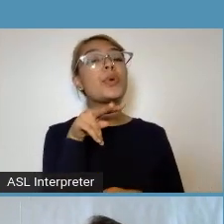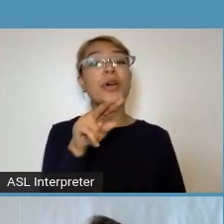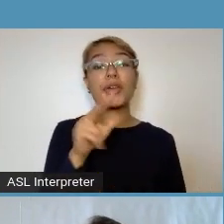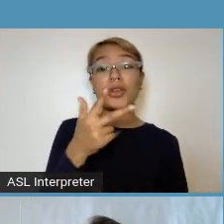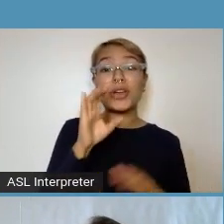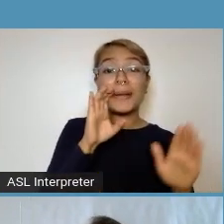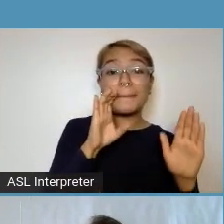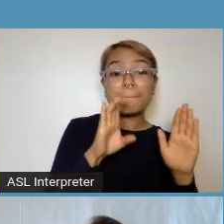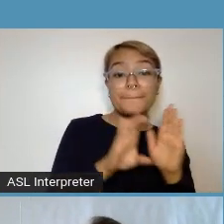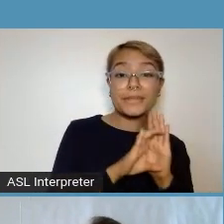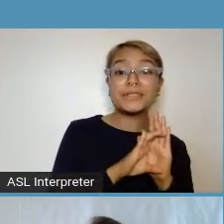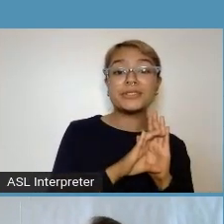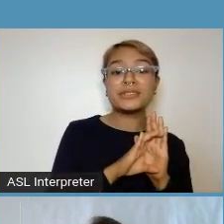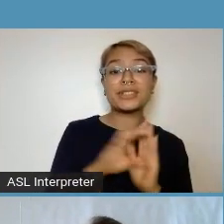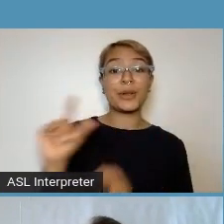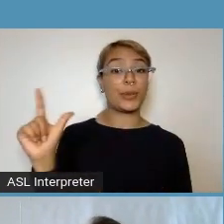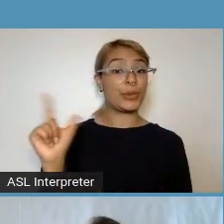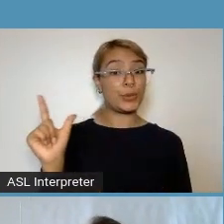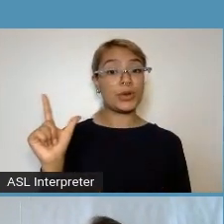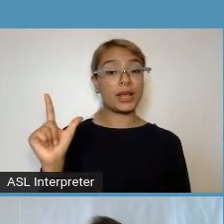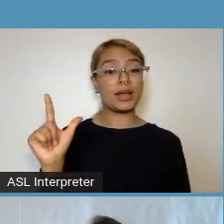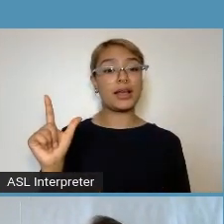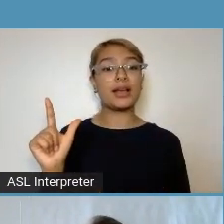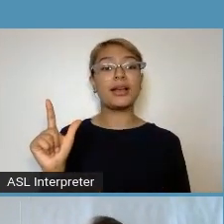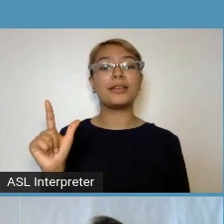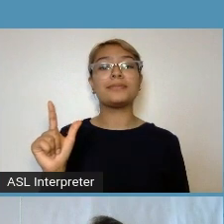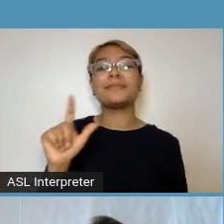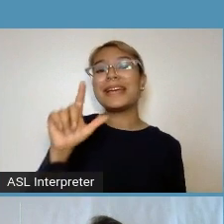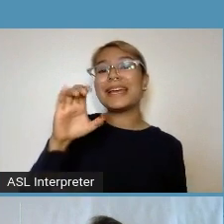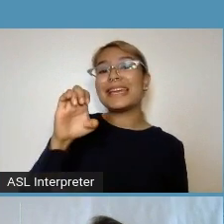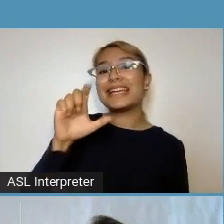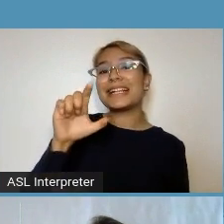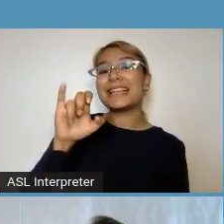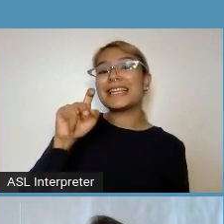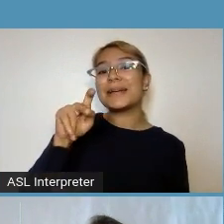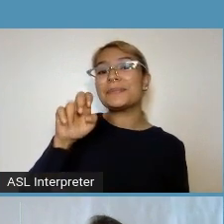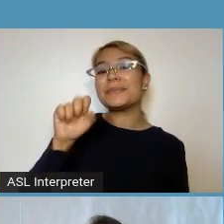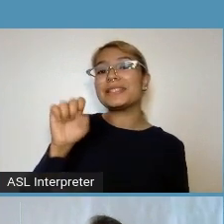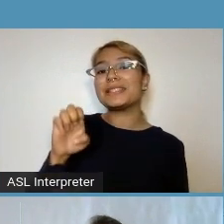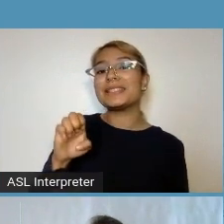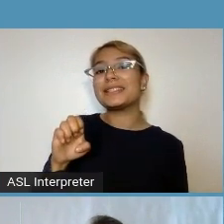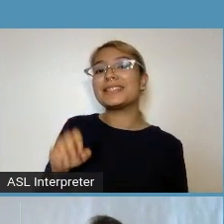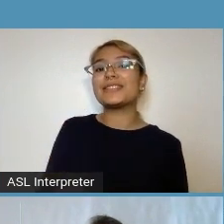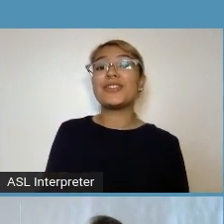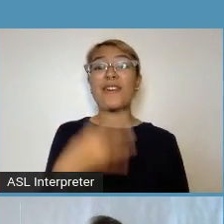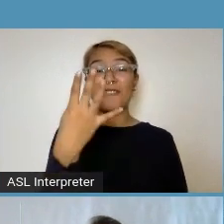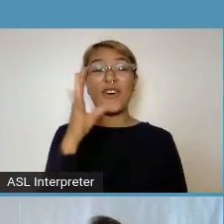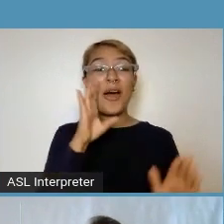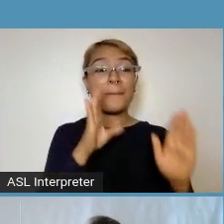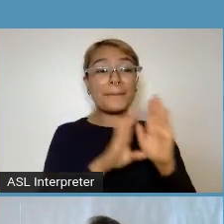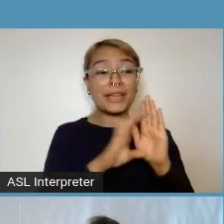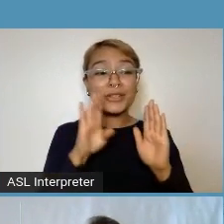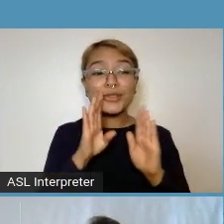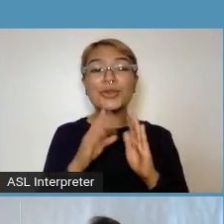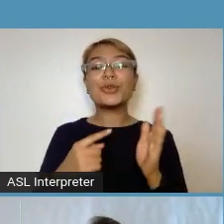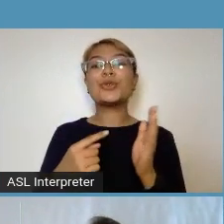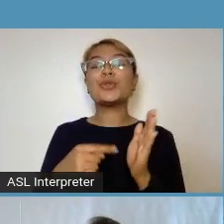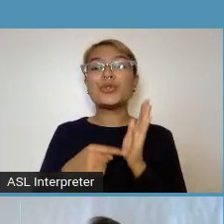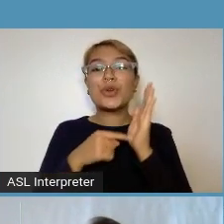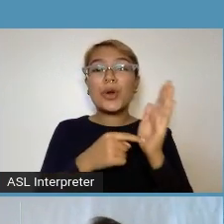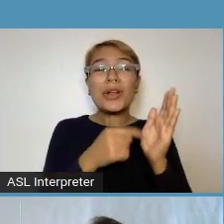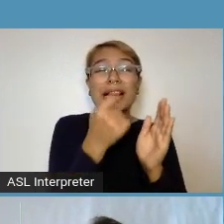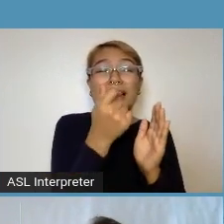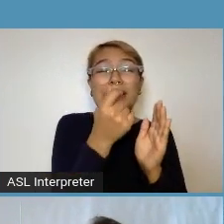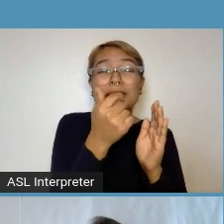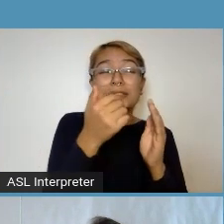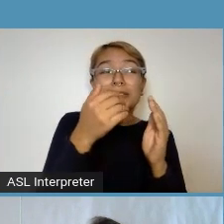image is of a Luna eclipse, which shows four images, each of which shows a little less of the